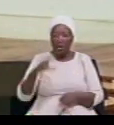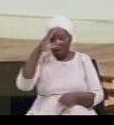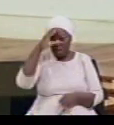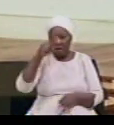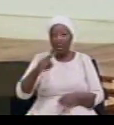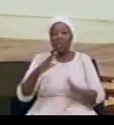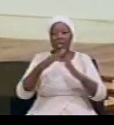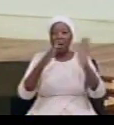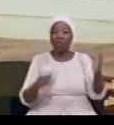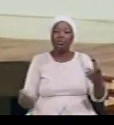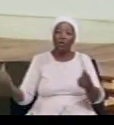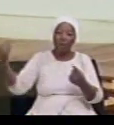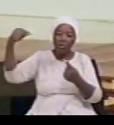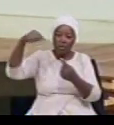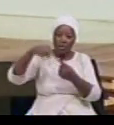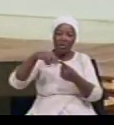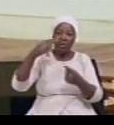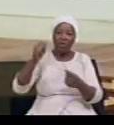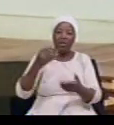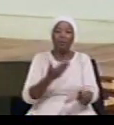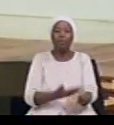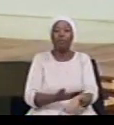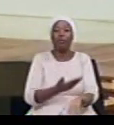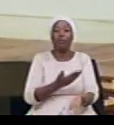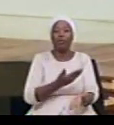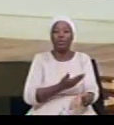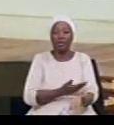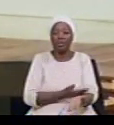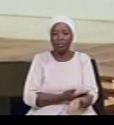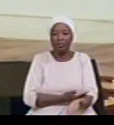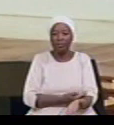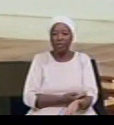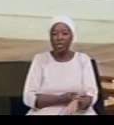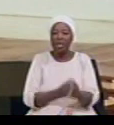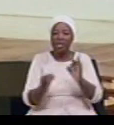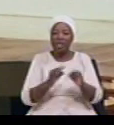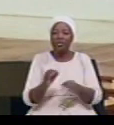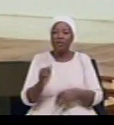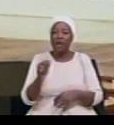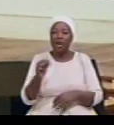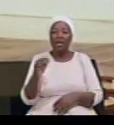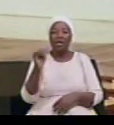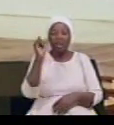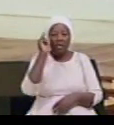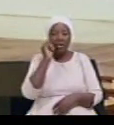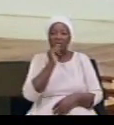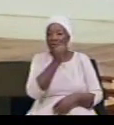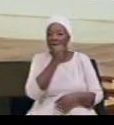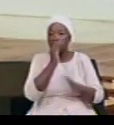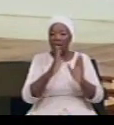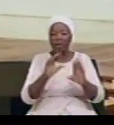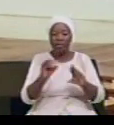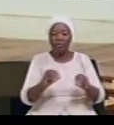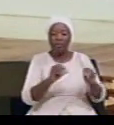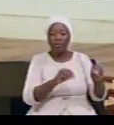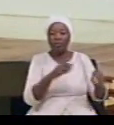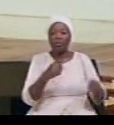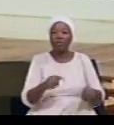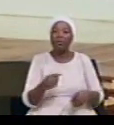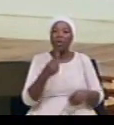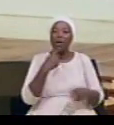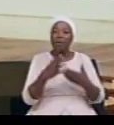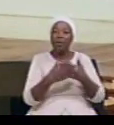until the morning. If an Israelite applies the blood,